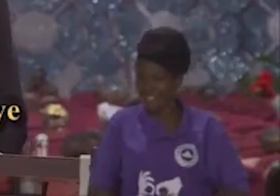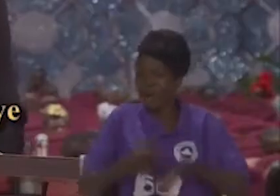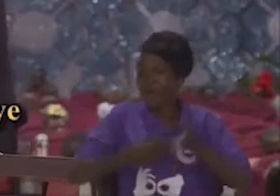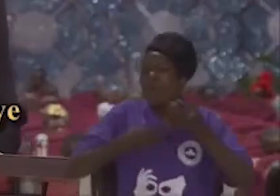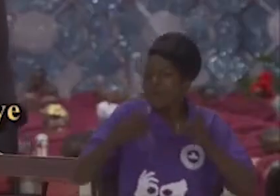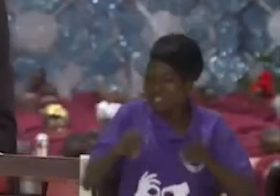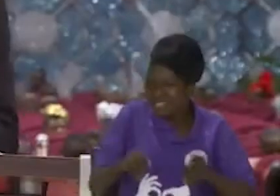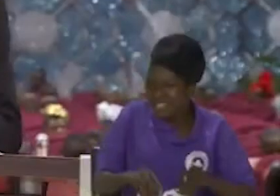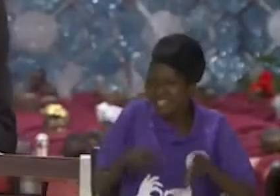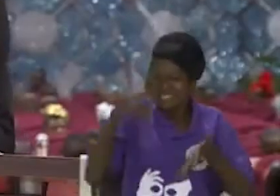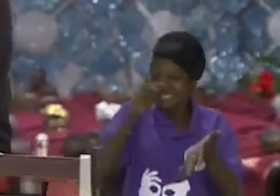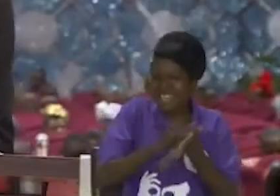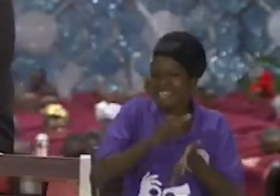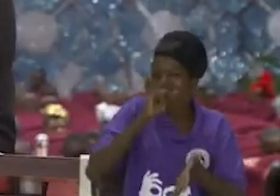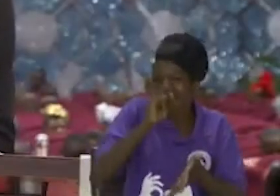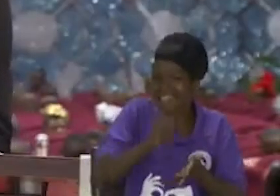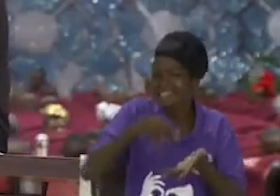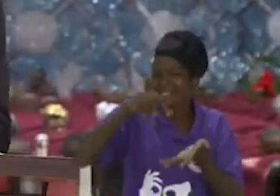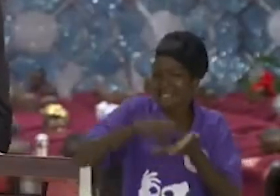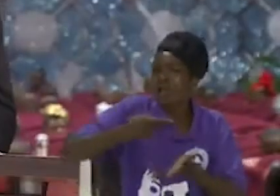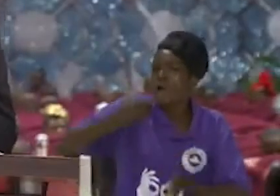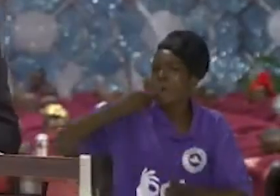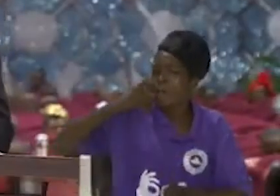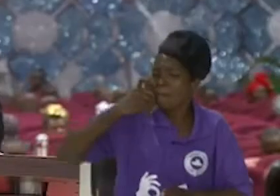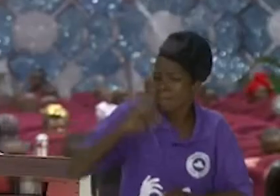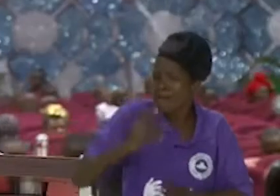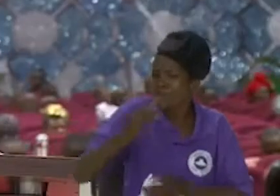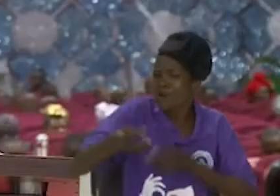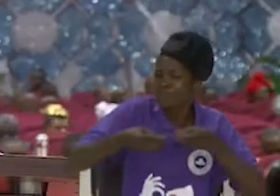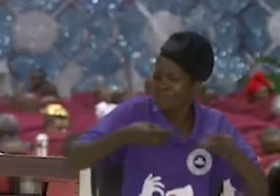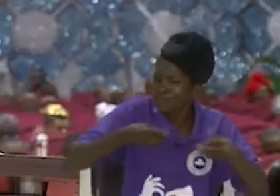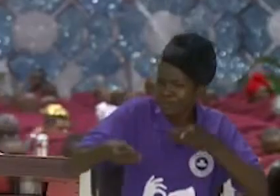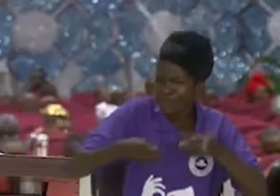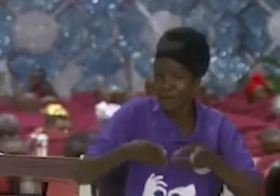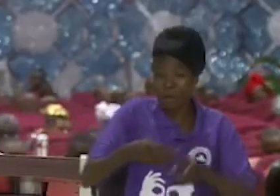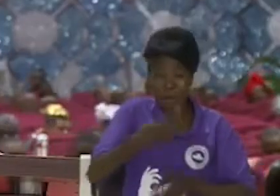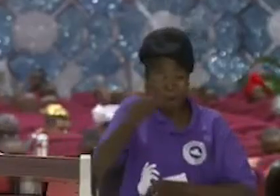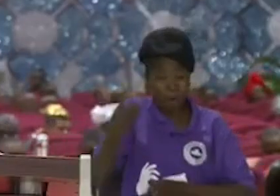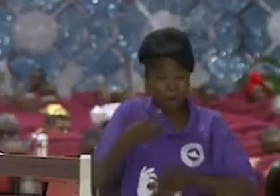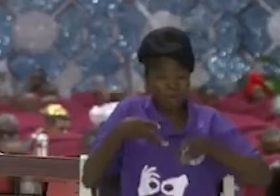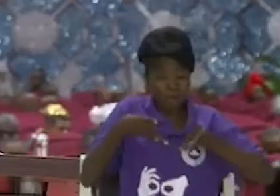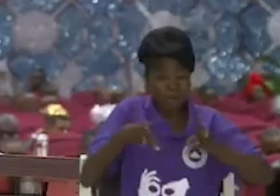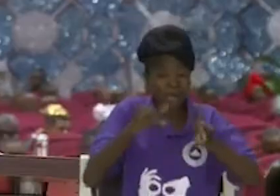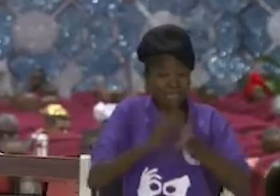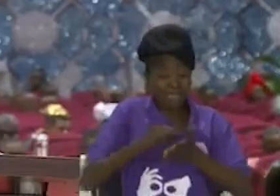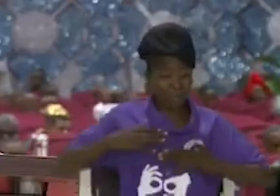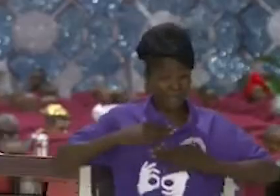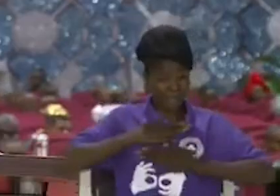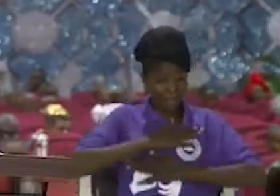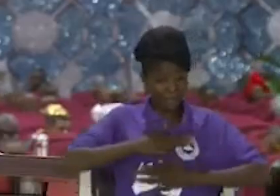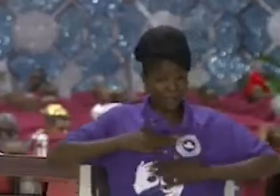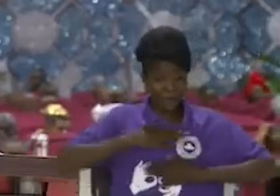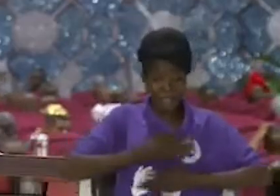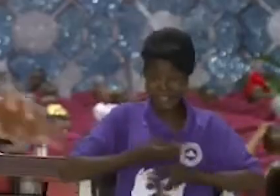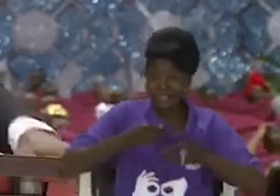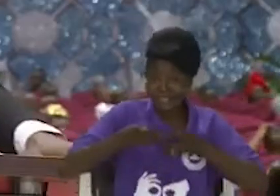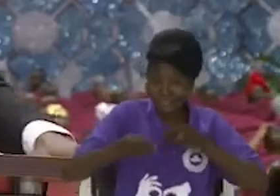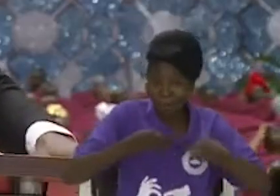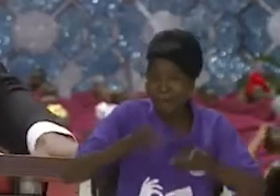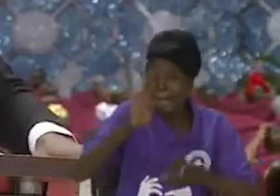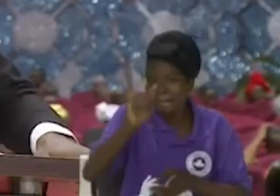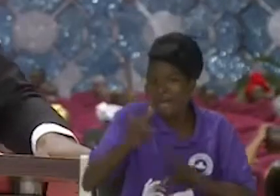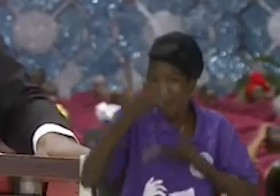season? That is what? The mandate of dominion. And the only way we can eat of this mandate of dominion is by being willing and